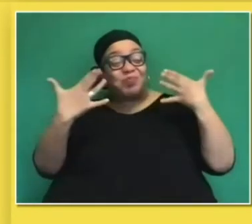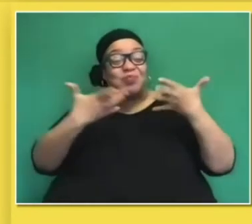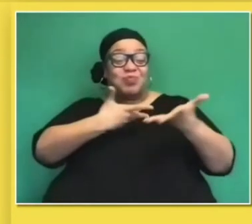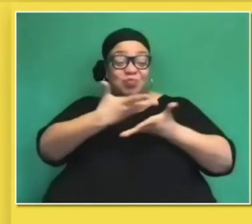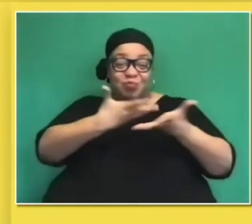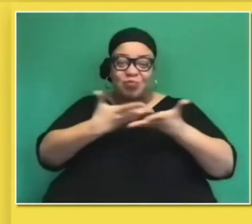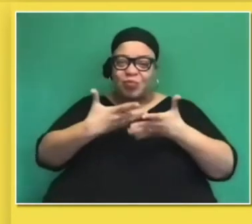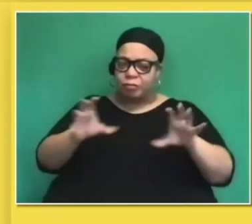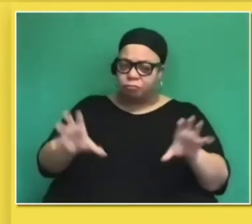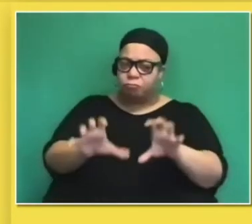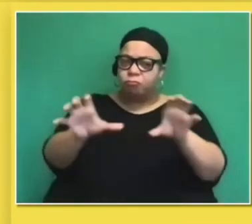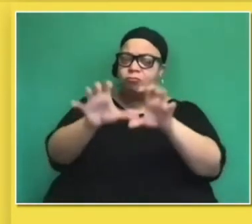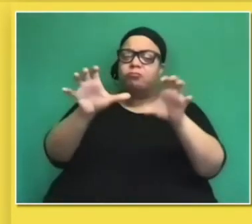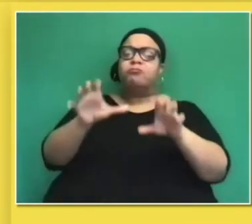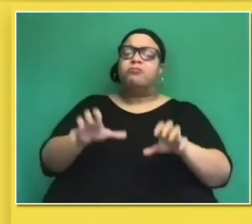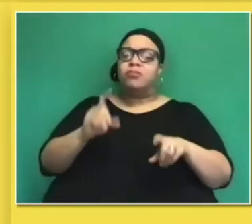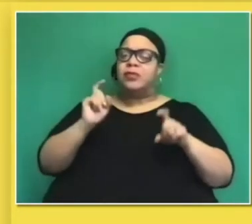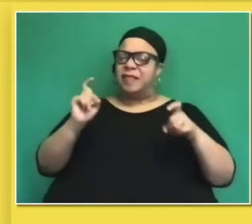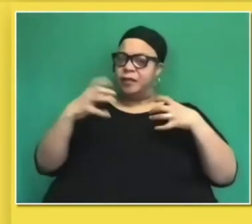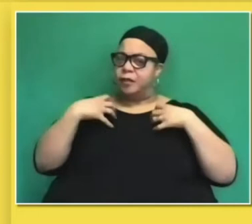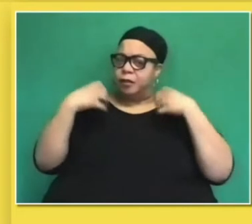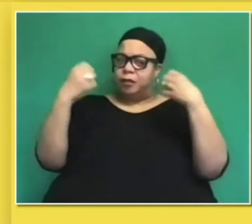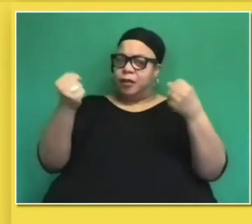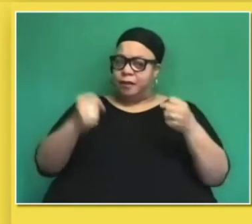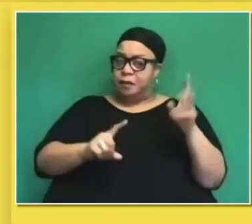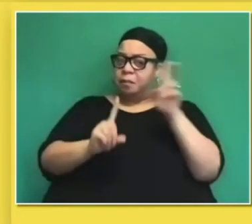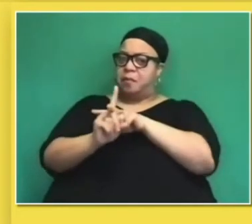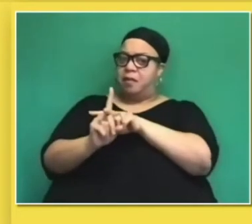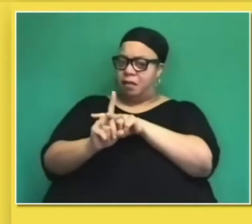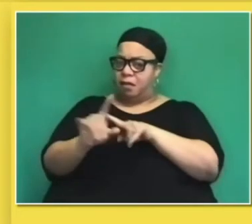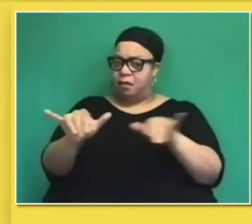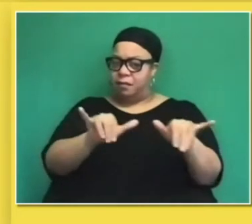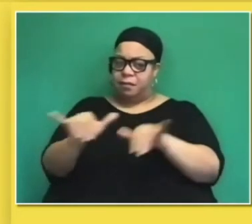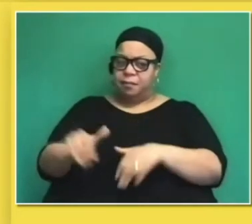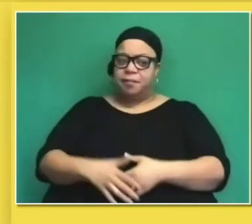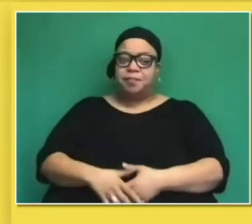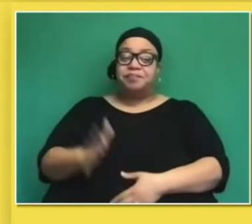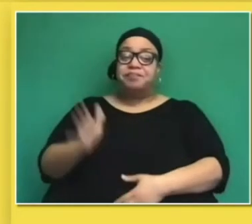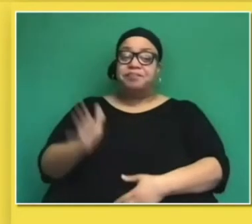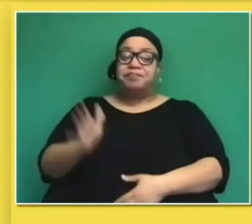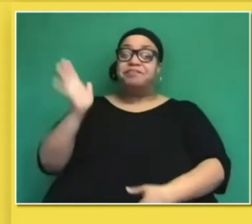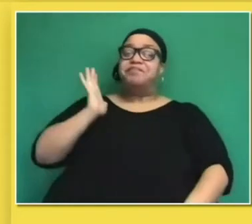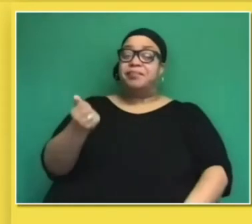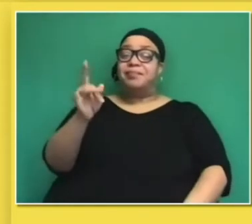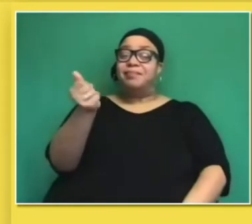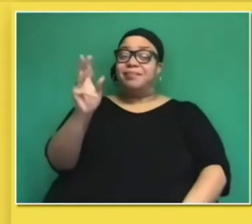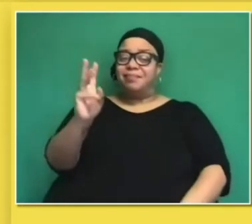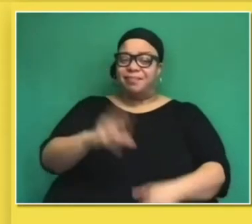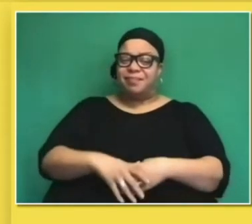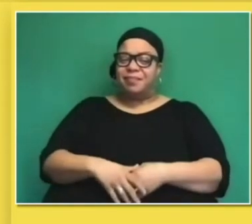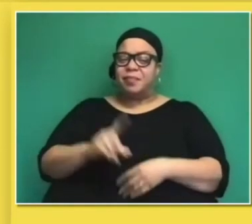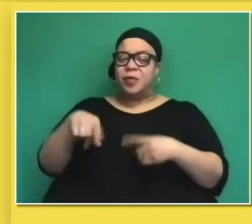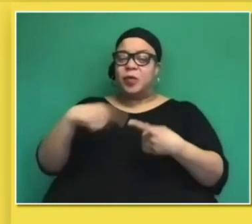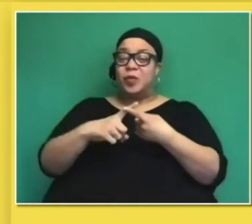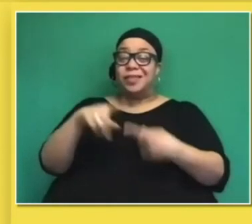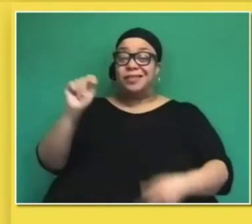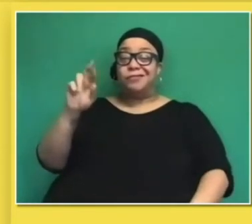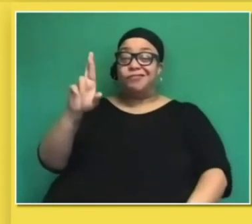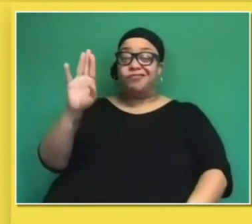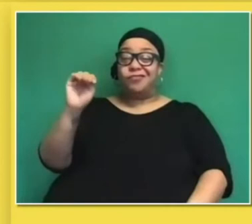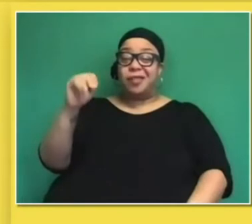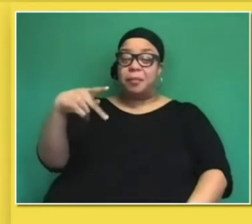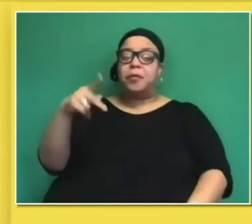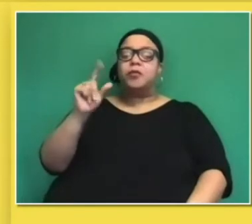night, we said bowing down would not be an option. And rather than crying and moaning, we went to work to build a Poor